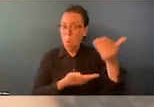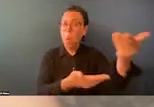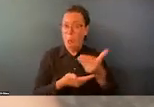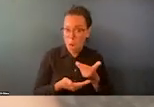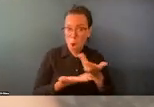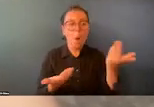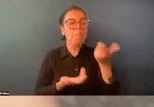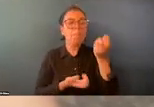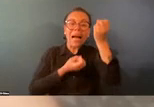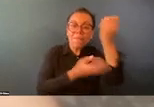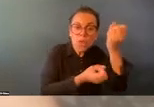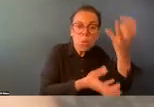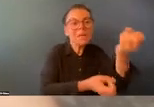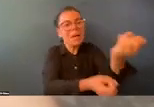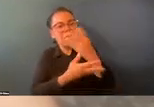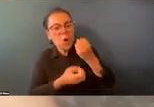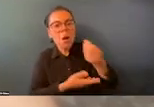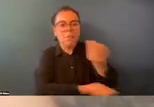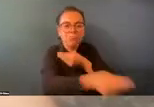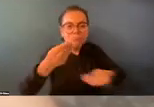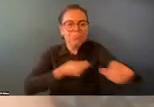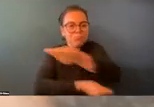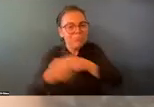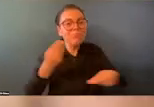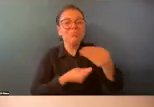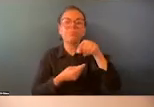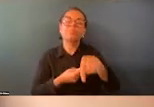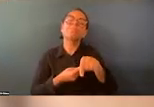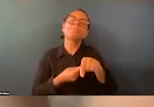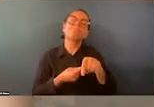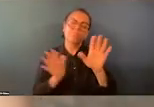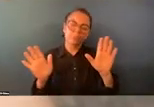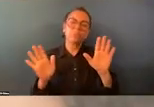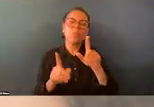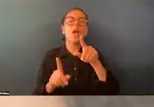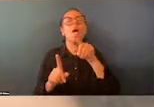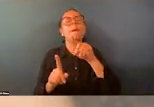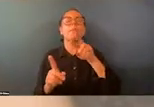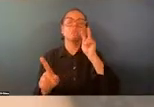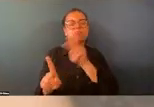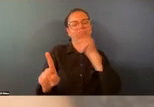and improvement of information exchange on the regional level.